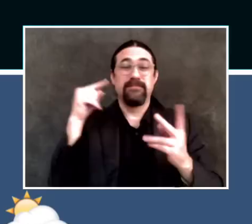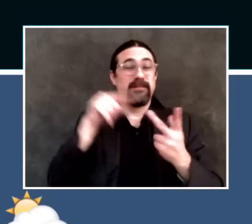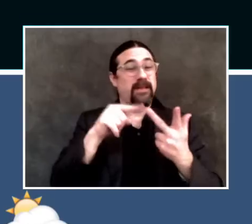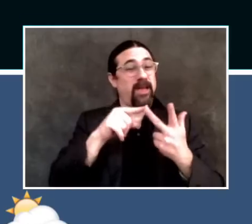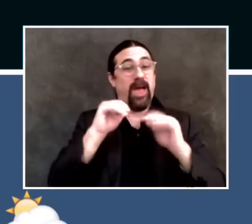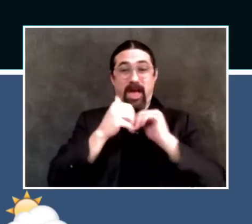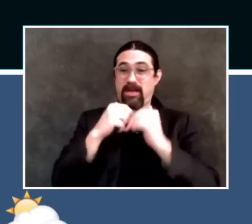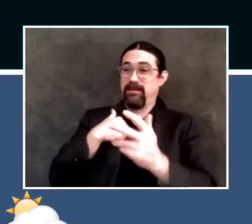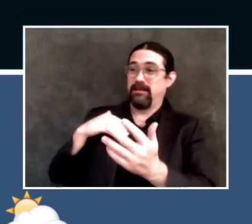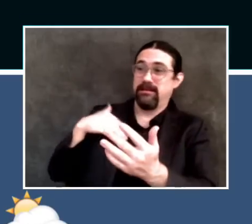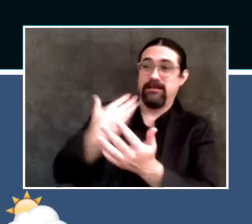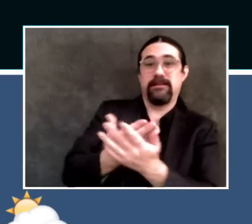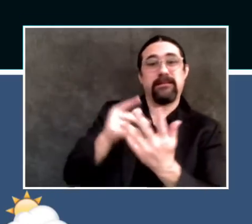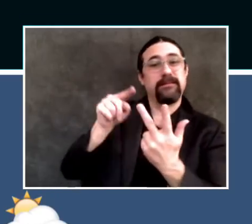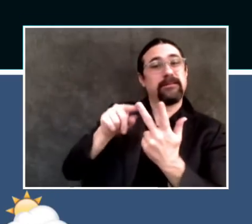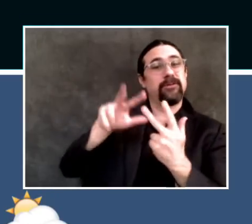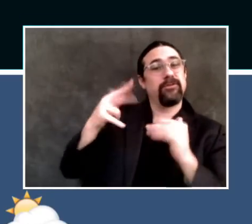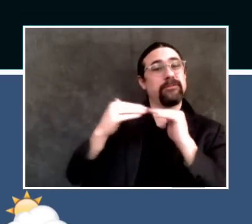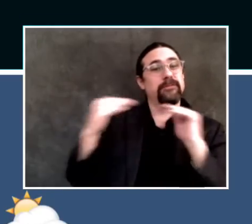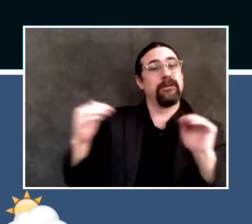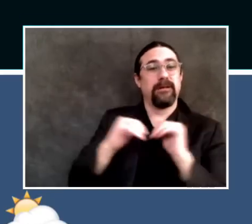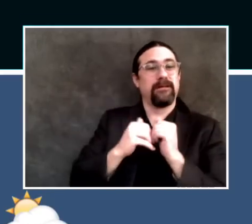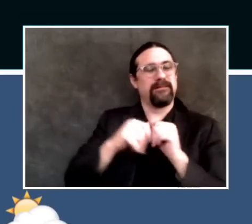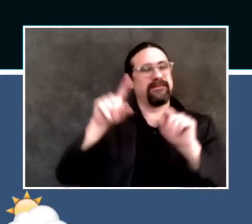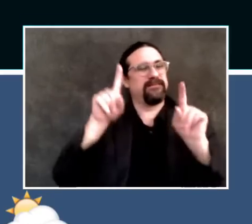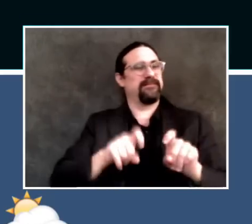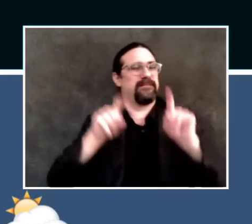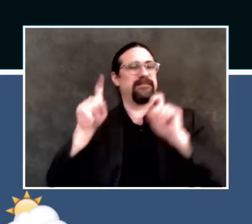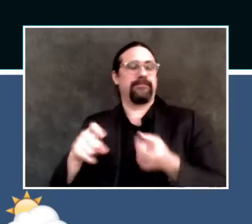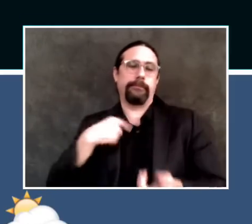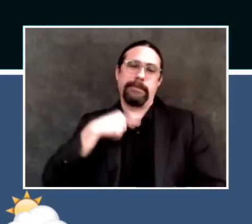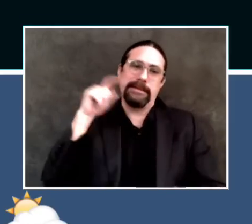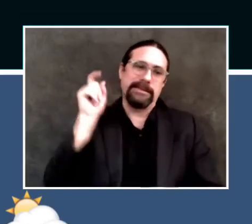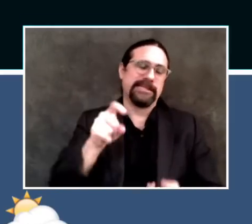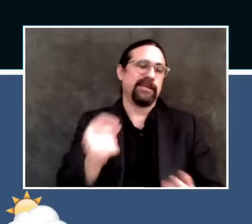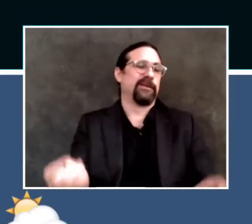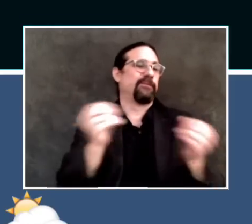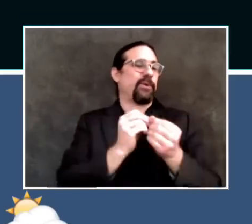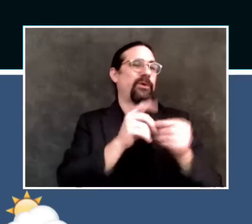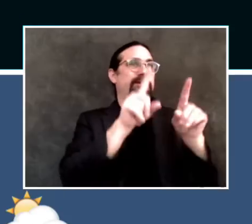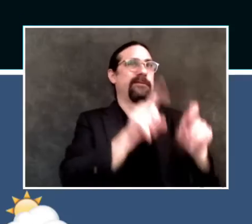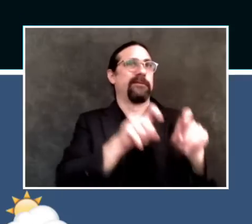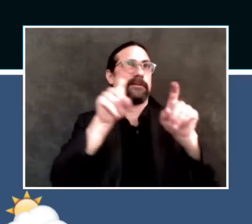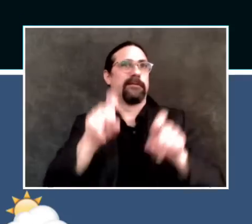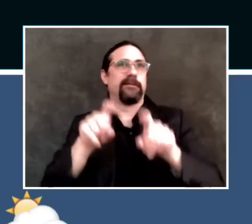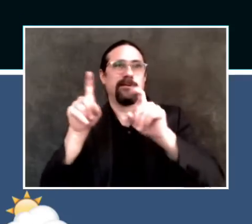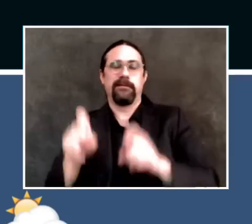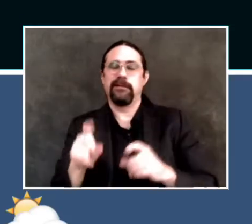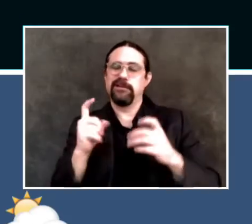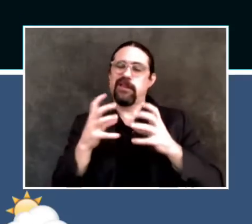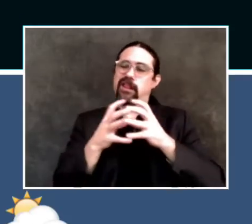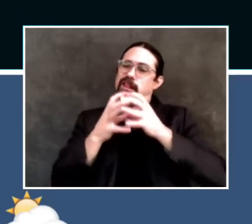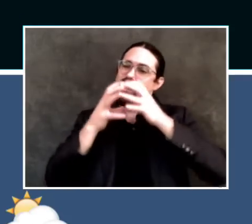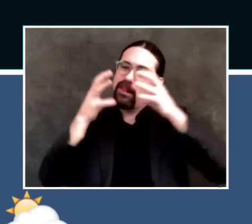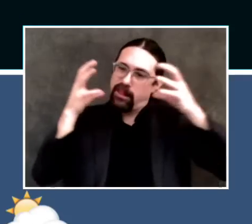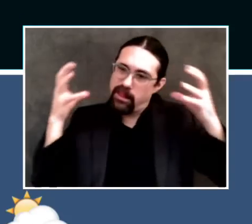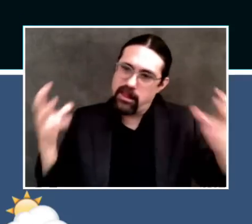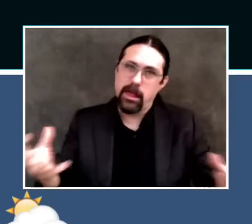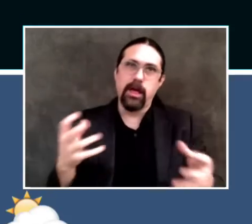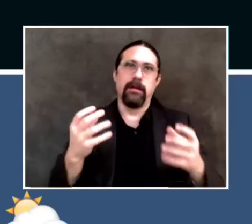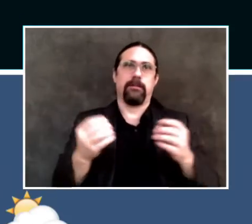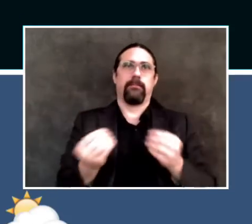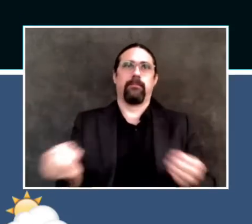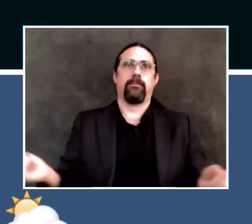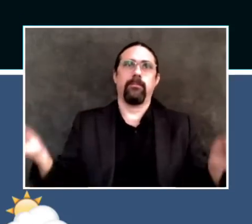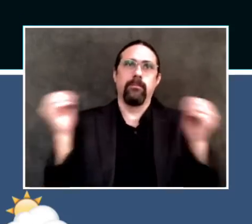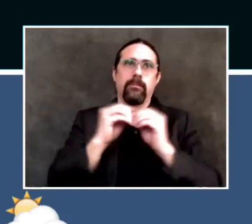no transmission phase, what it basically means is there's very, very few cases, and that essentially the